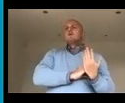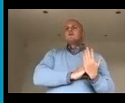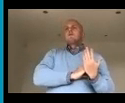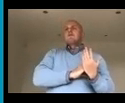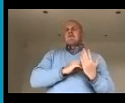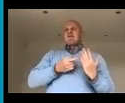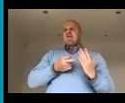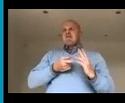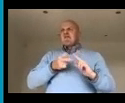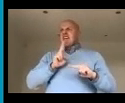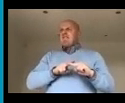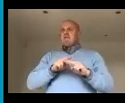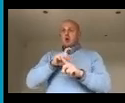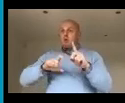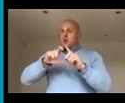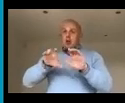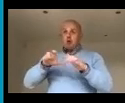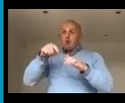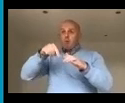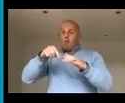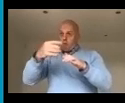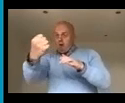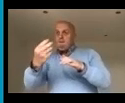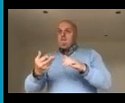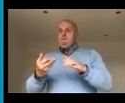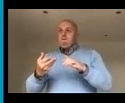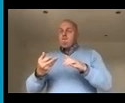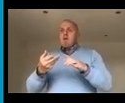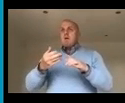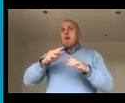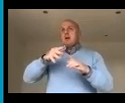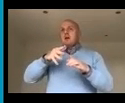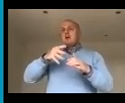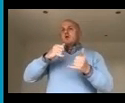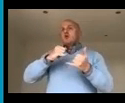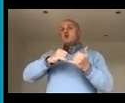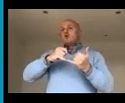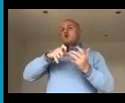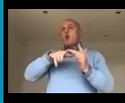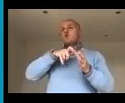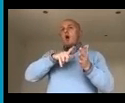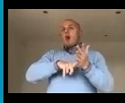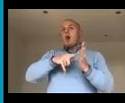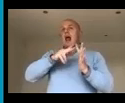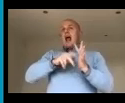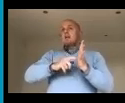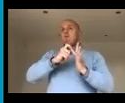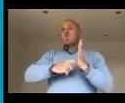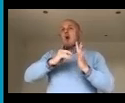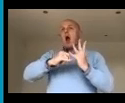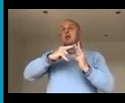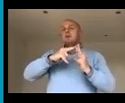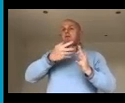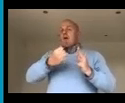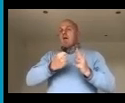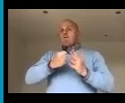a constitution. You might be a social enterprise that's got that's a company,